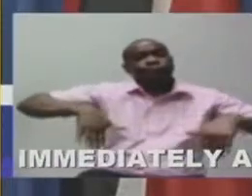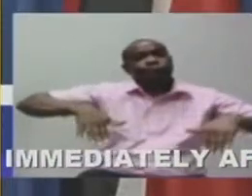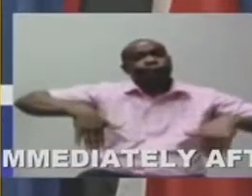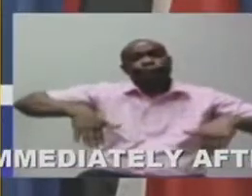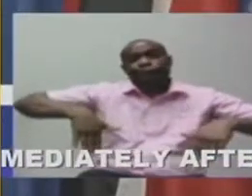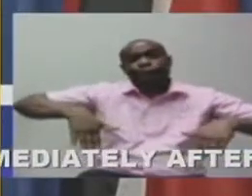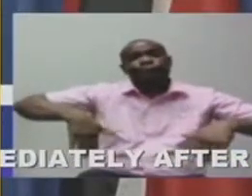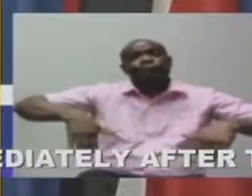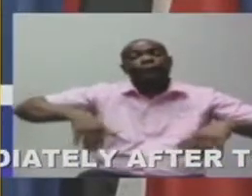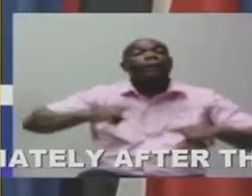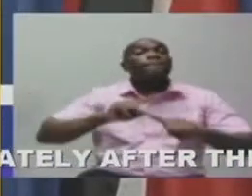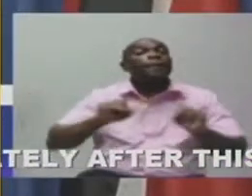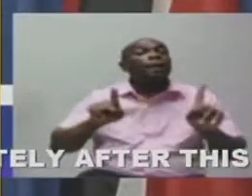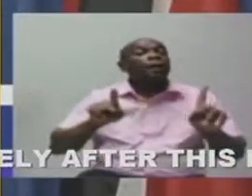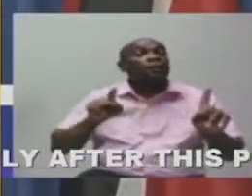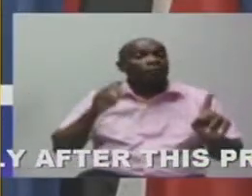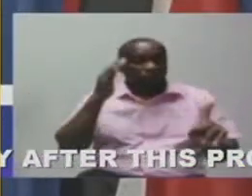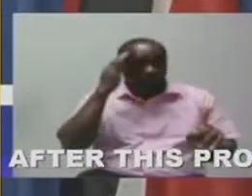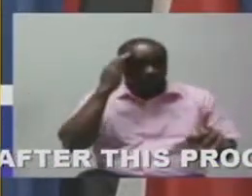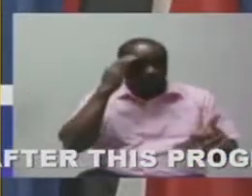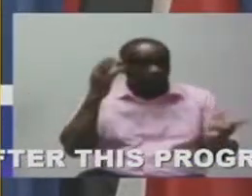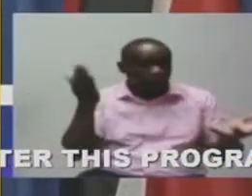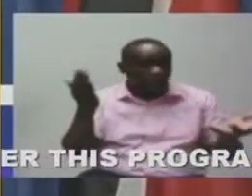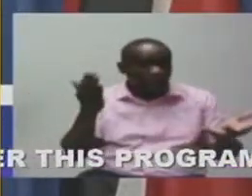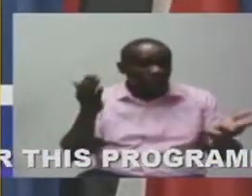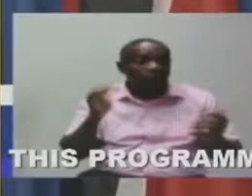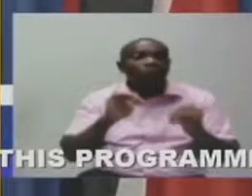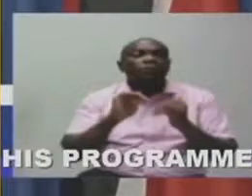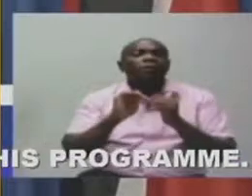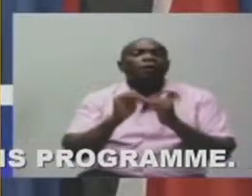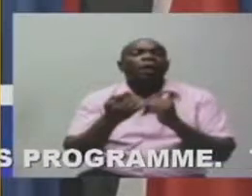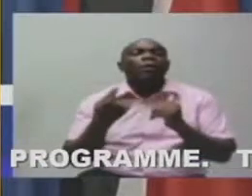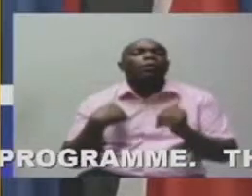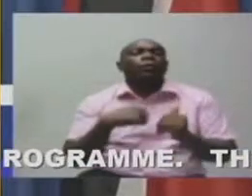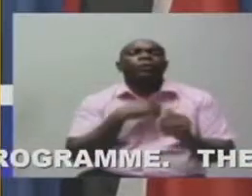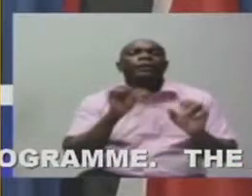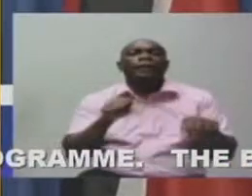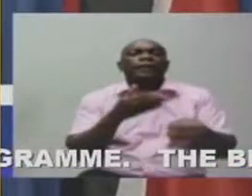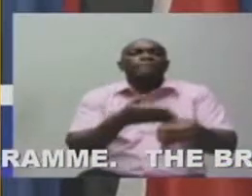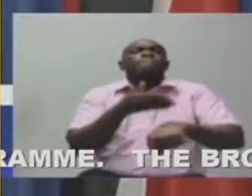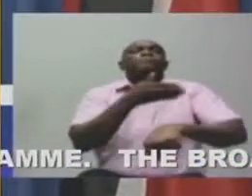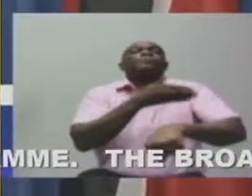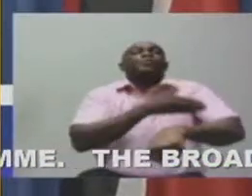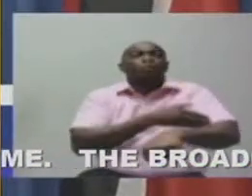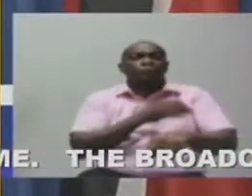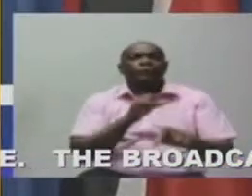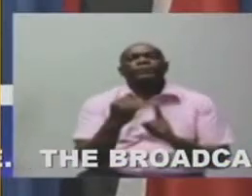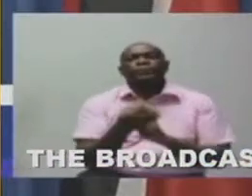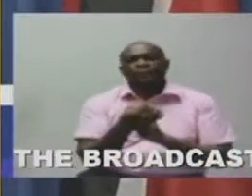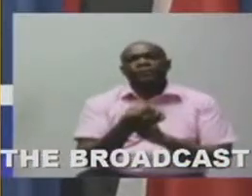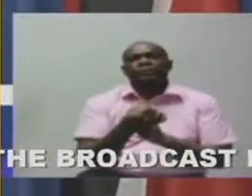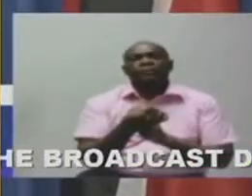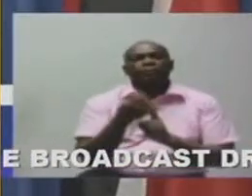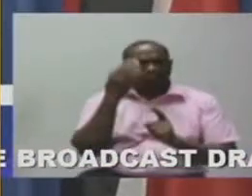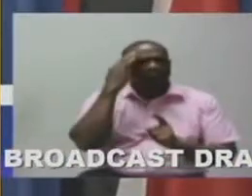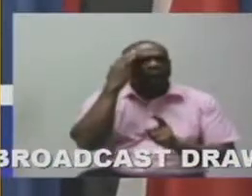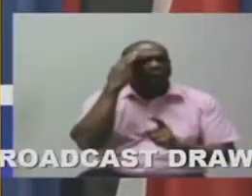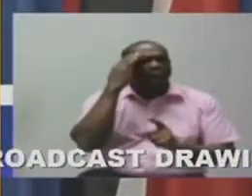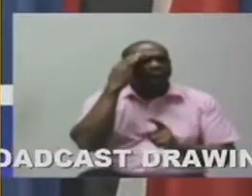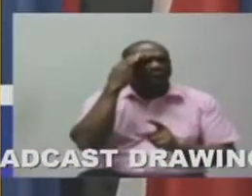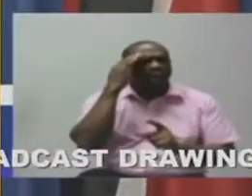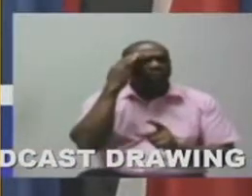is how we can better ourselves to respond to the virus. So we will have to